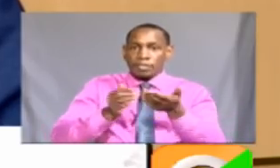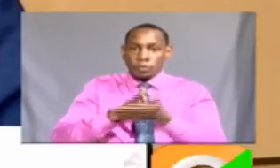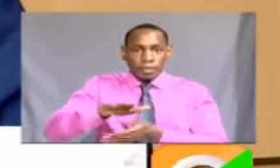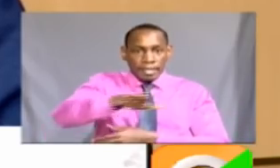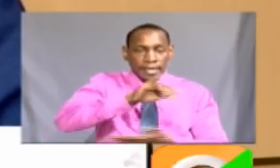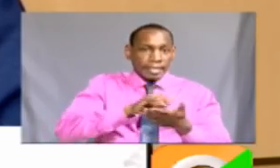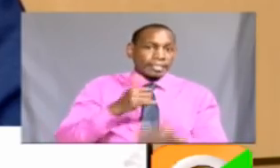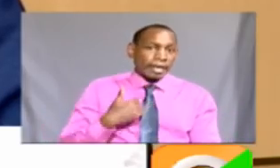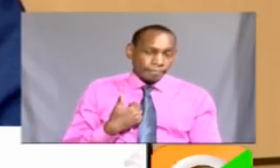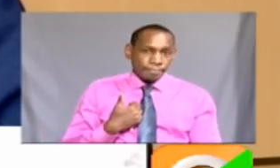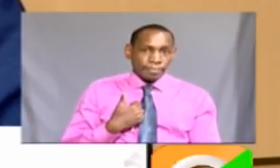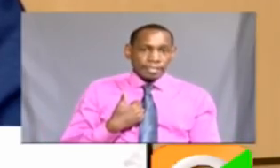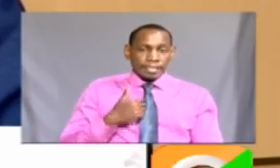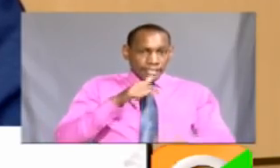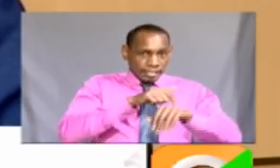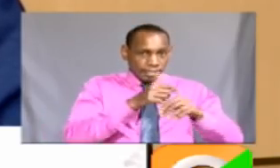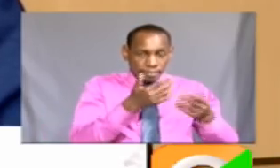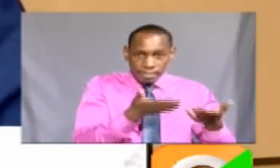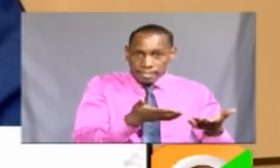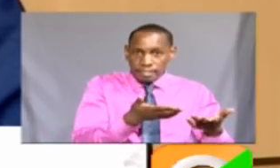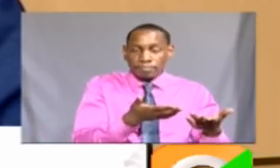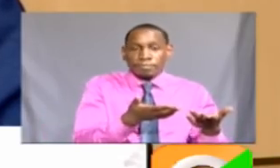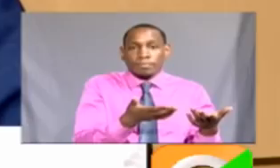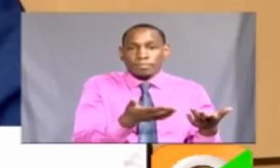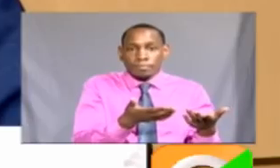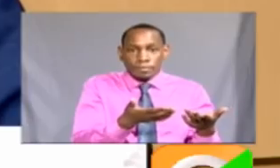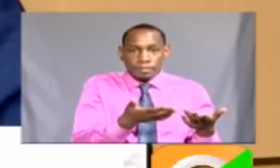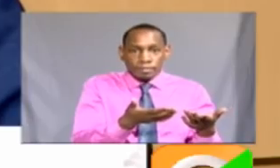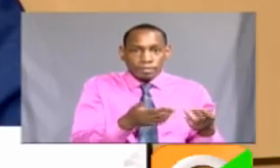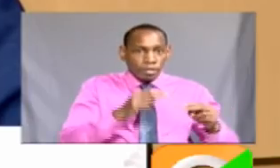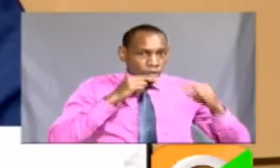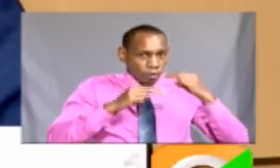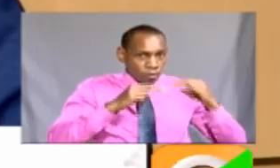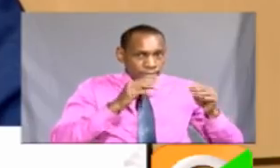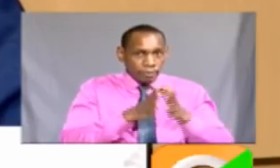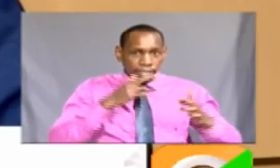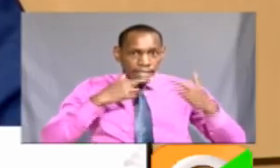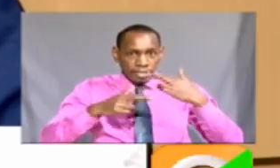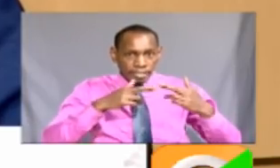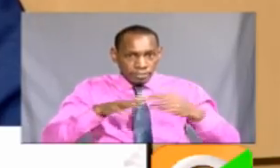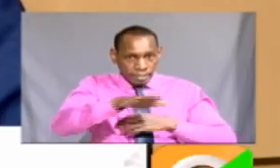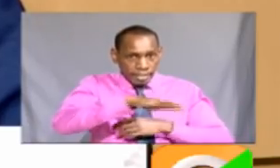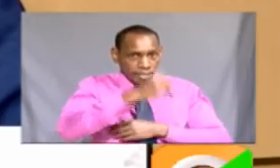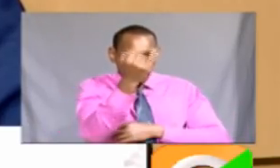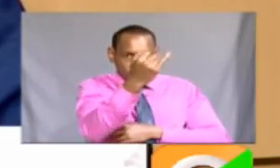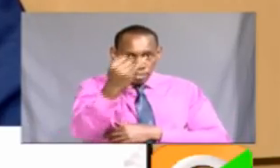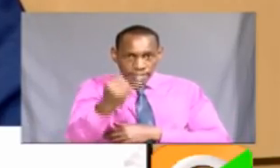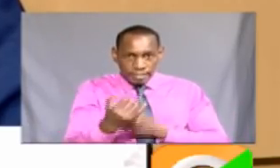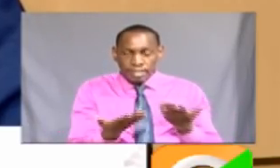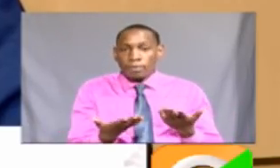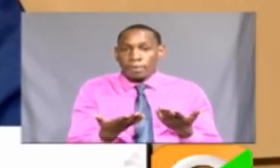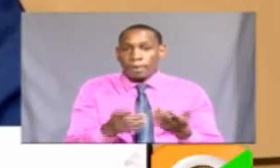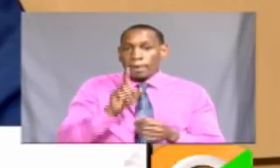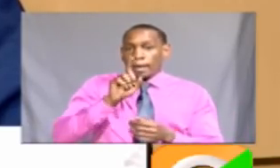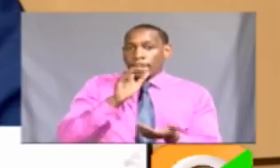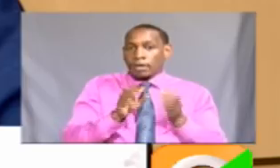space that you have. So at the moment, the way the hotels and restaurants are designed, you would have